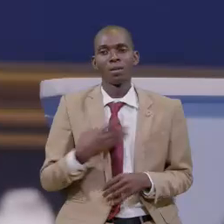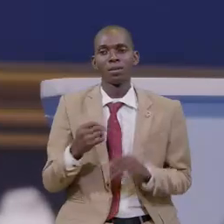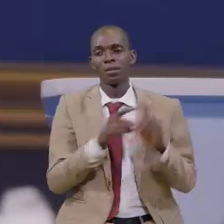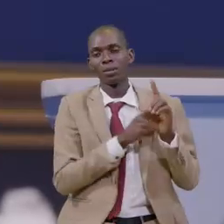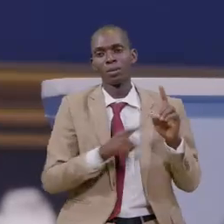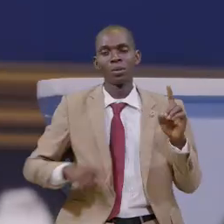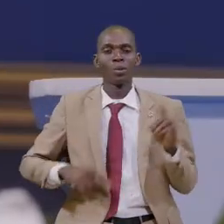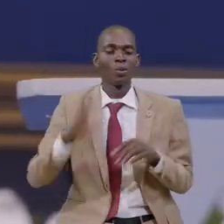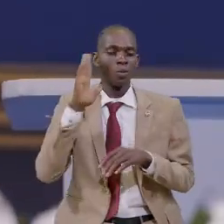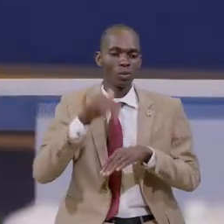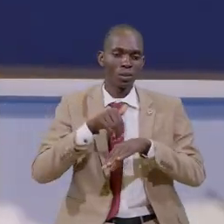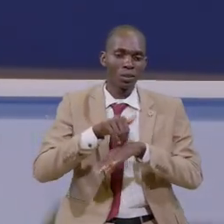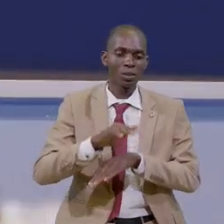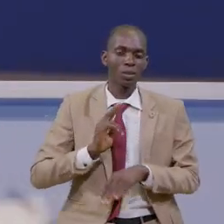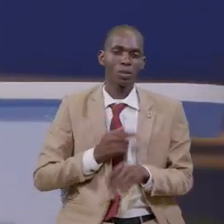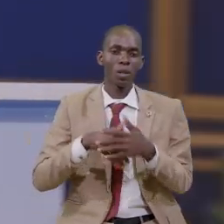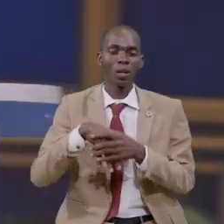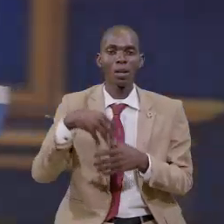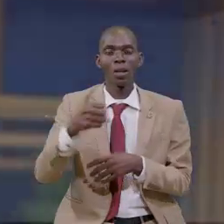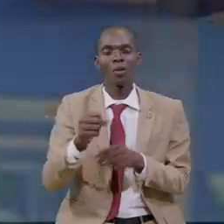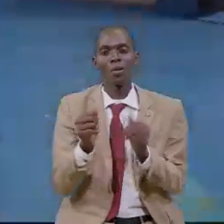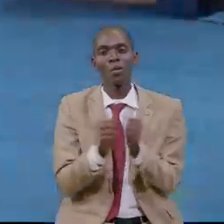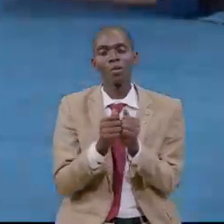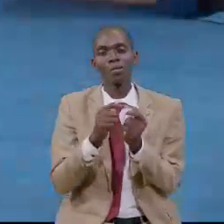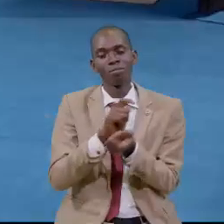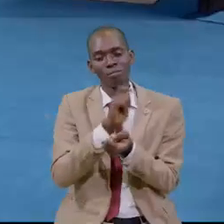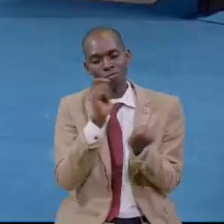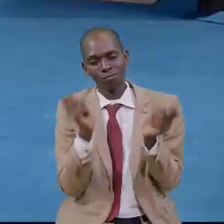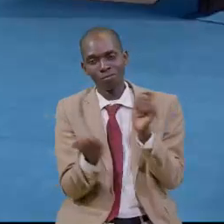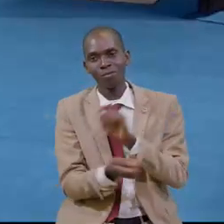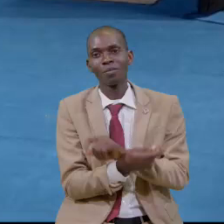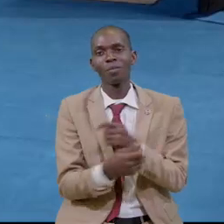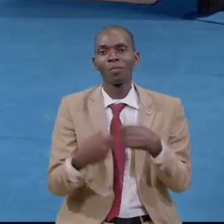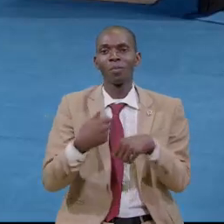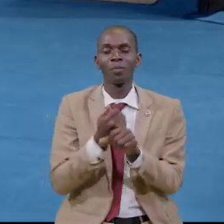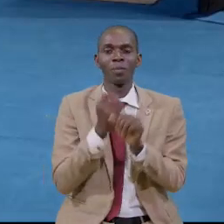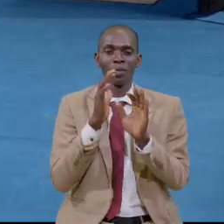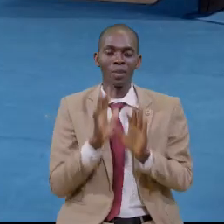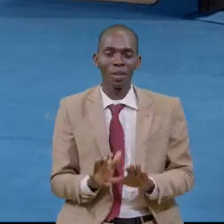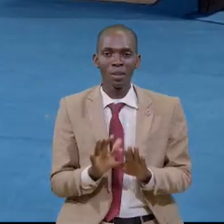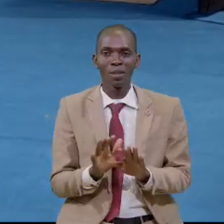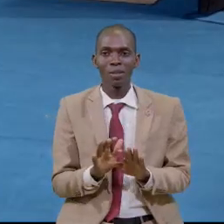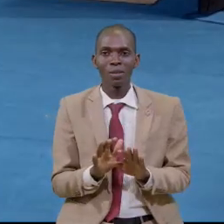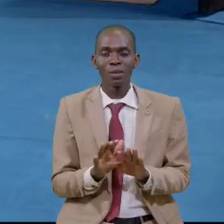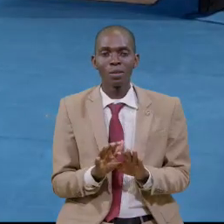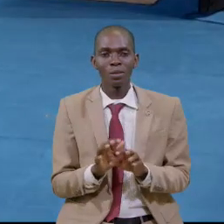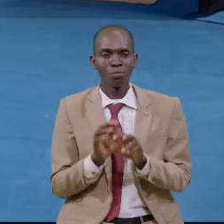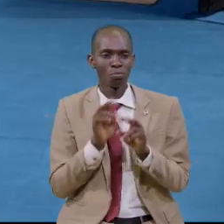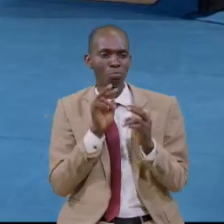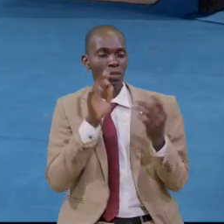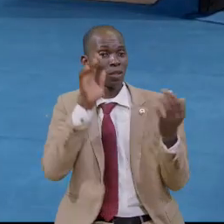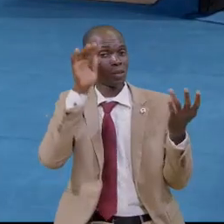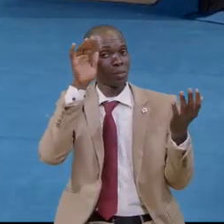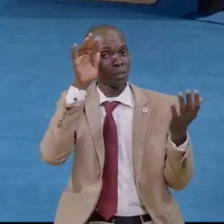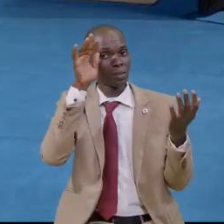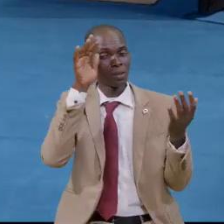forth, will be change makers, looking forth, looking forward, not looking